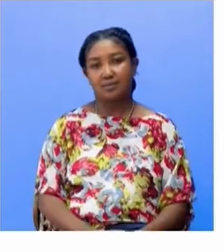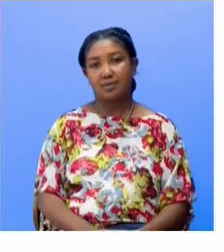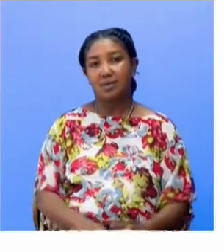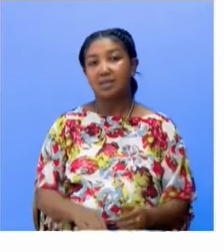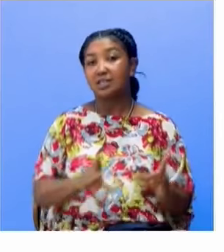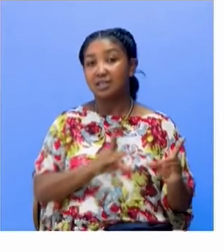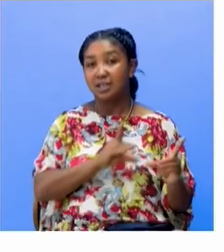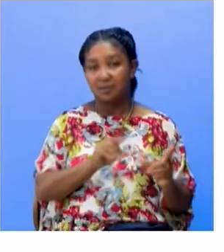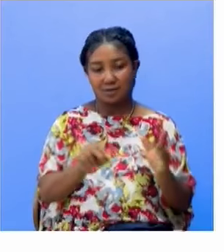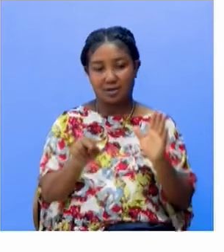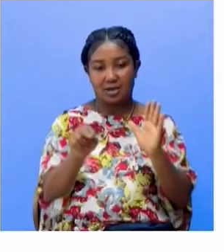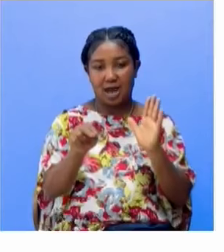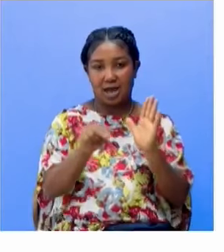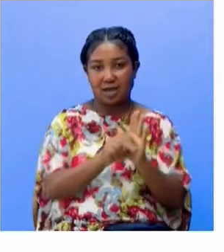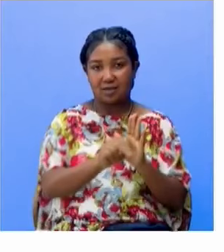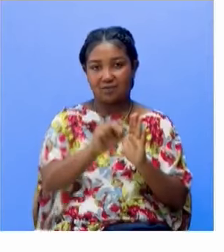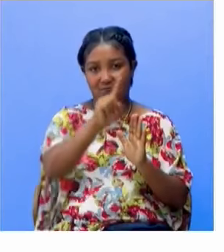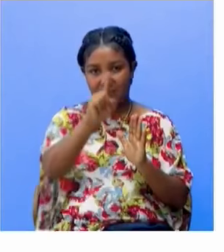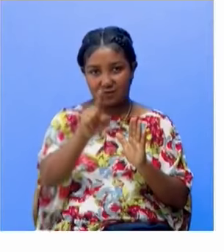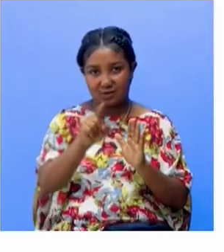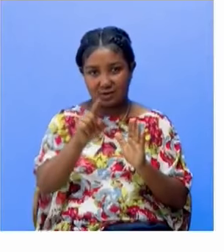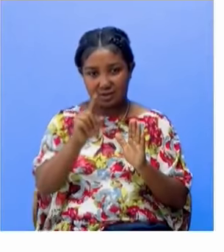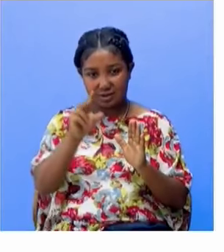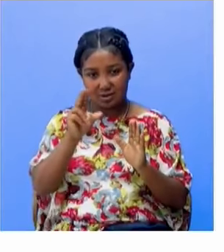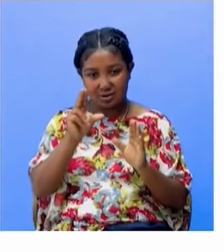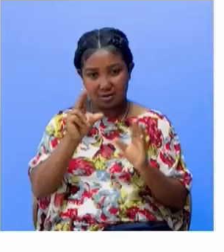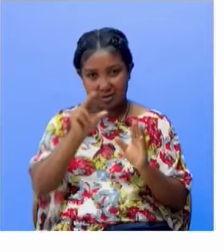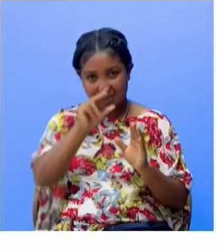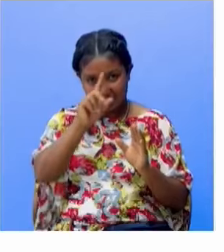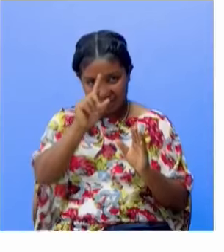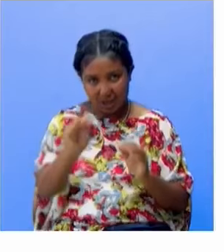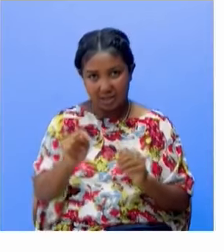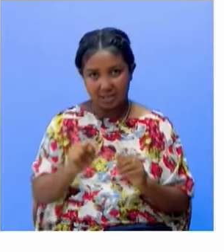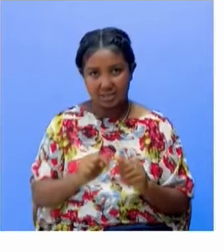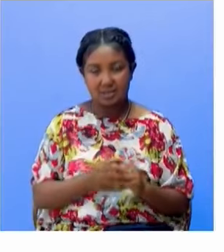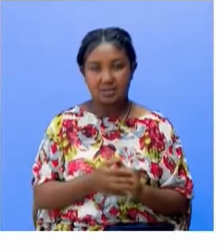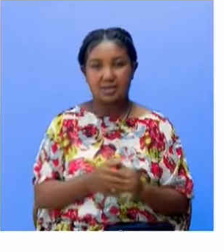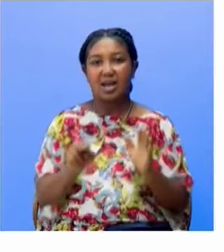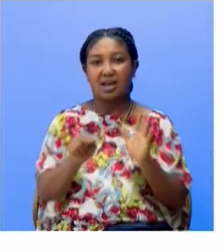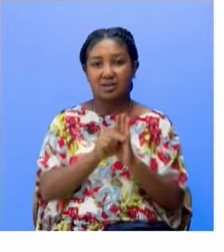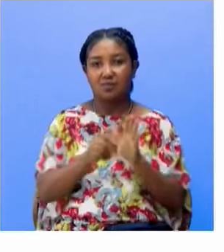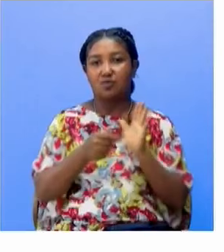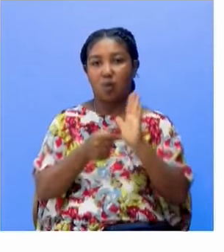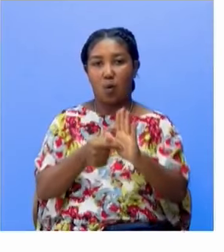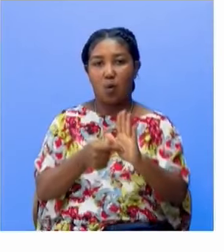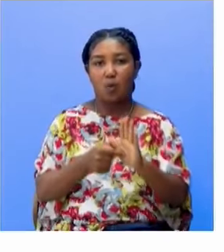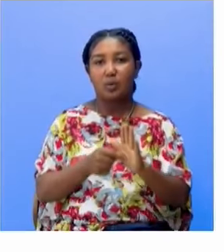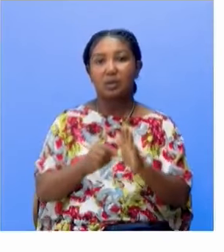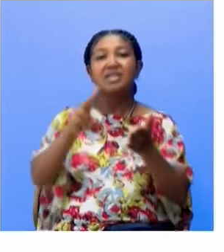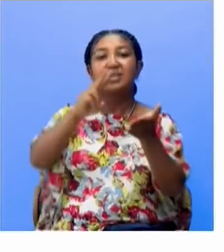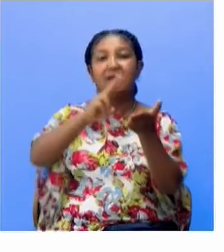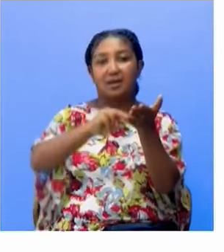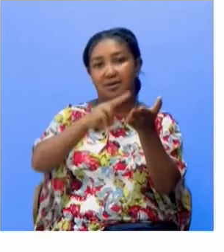negative marker, not here. I didn't, what? Read.